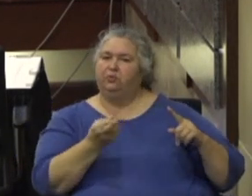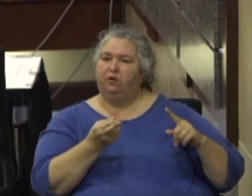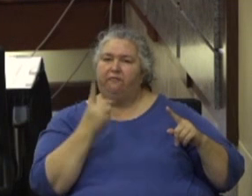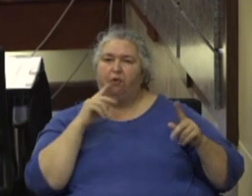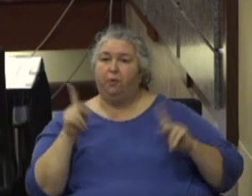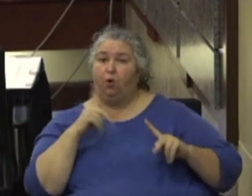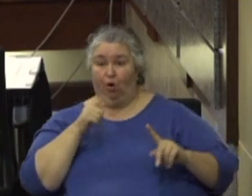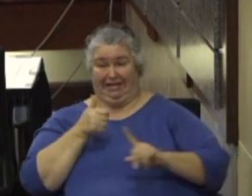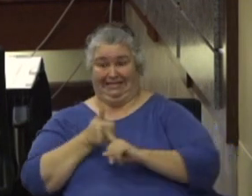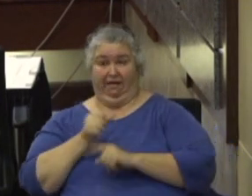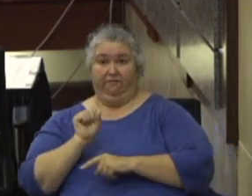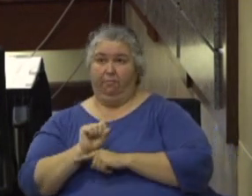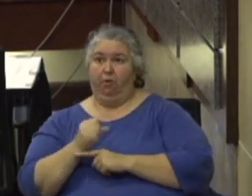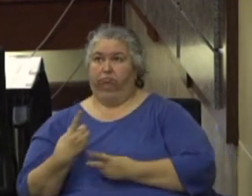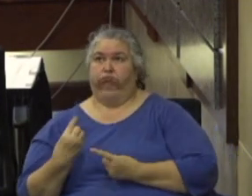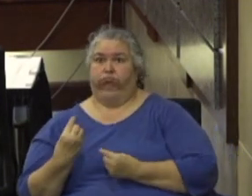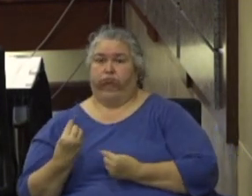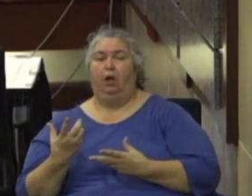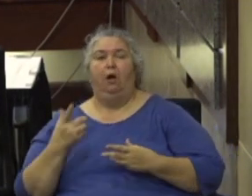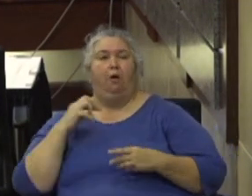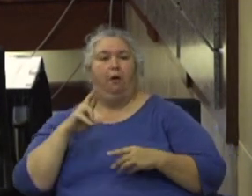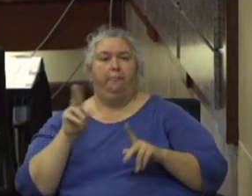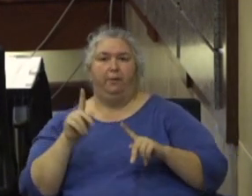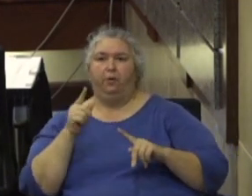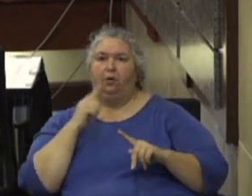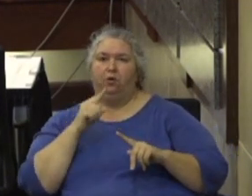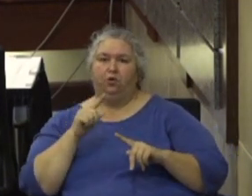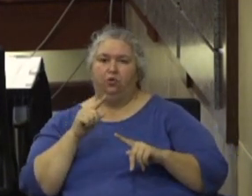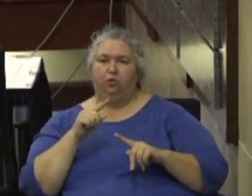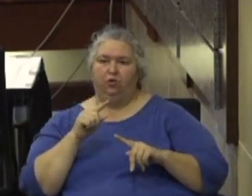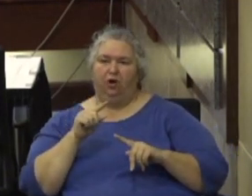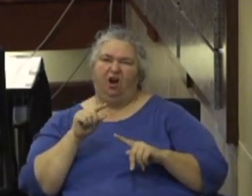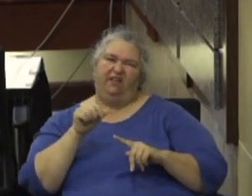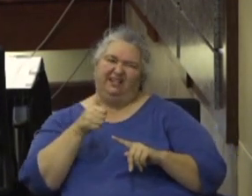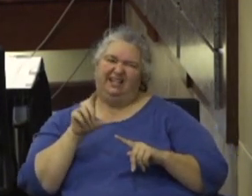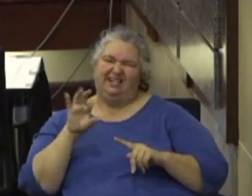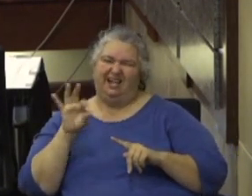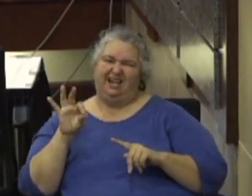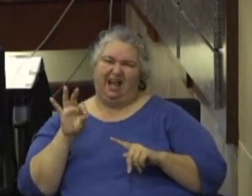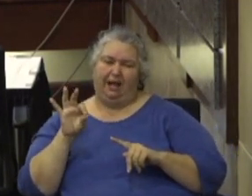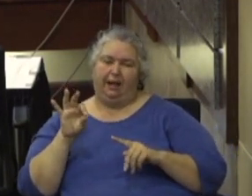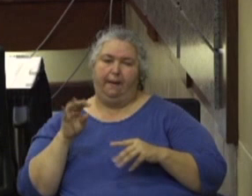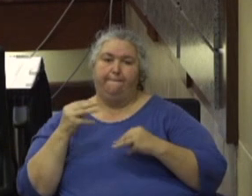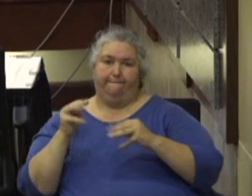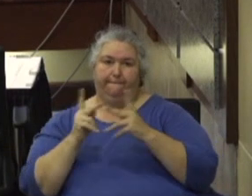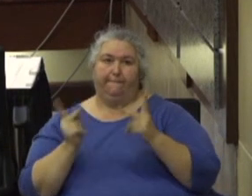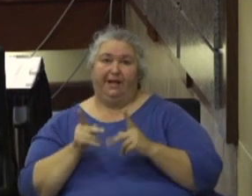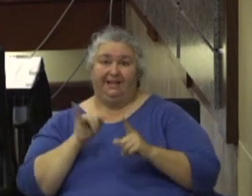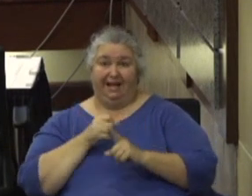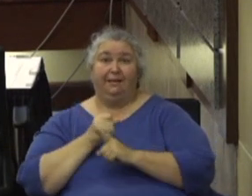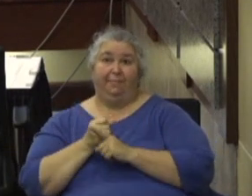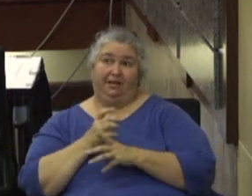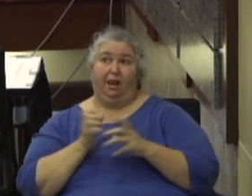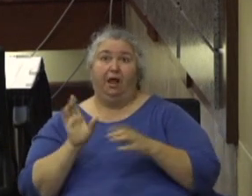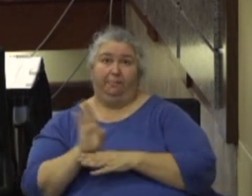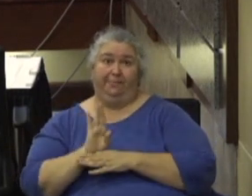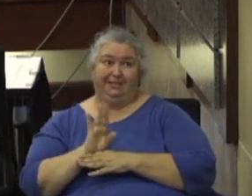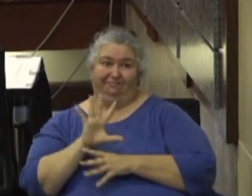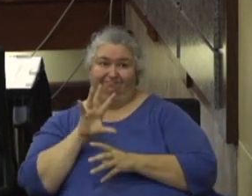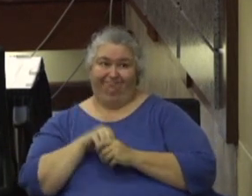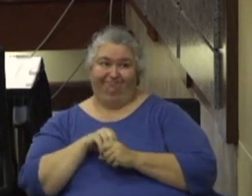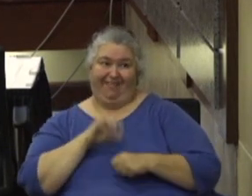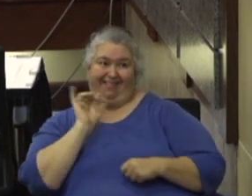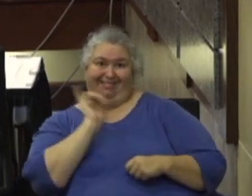are self-employed, to be a resource for people who are really the 1099 part of the marketplace. Frankly, a lot of the impacted businesses fall in that